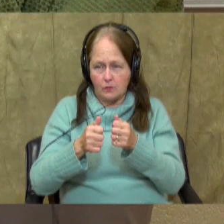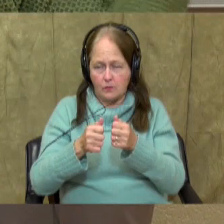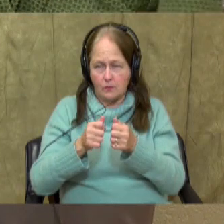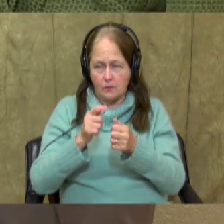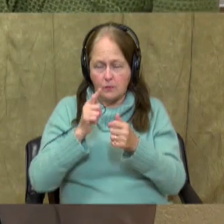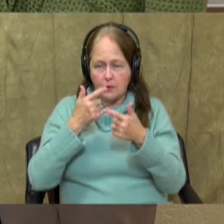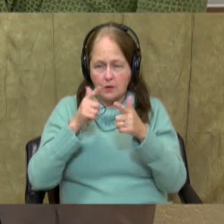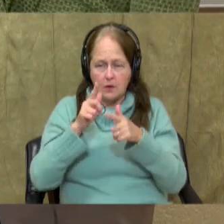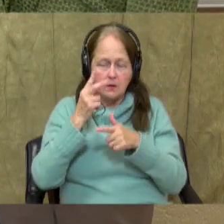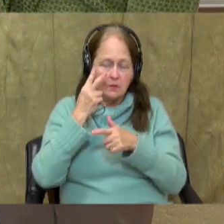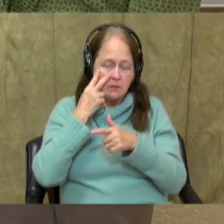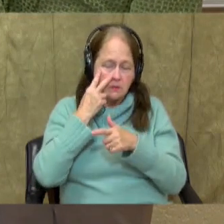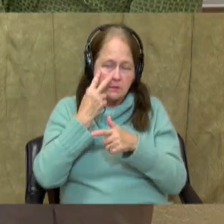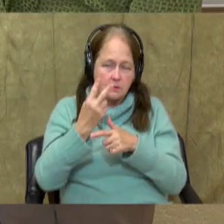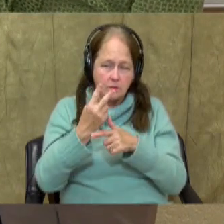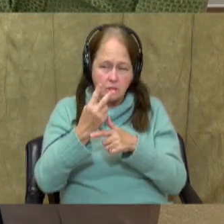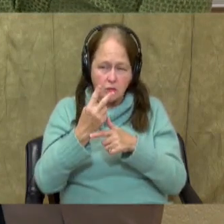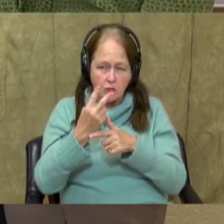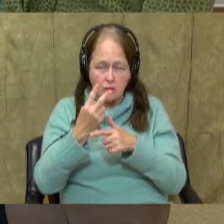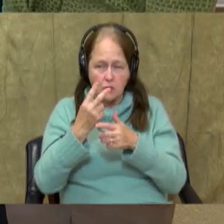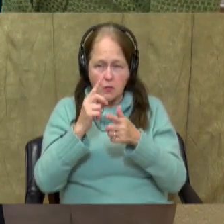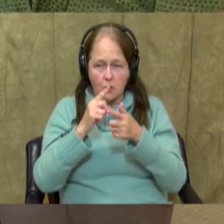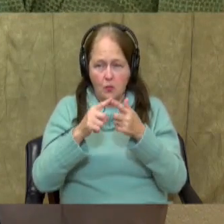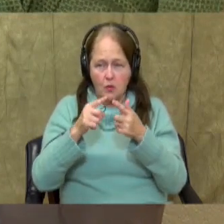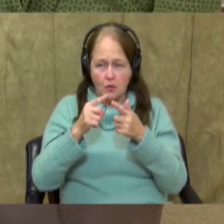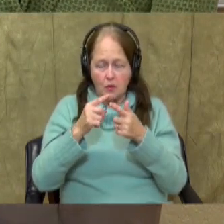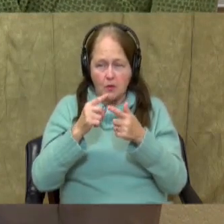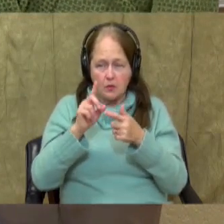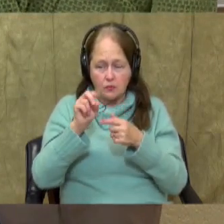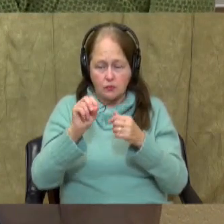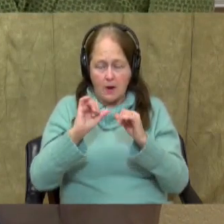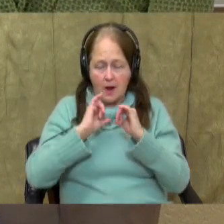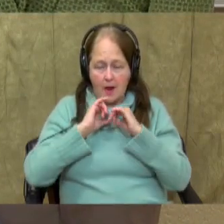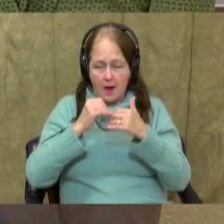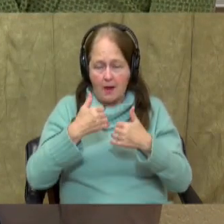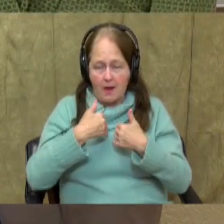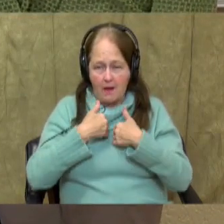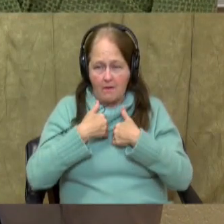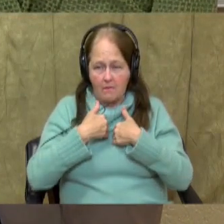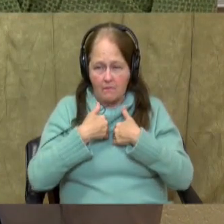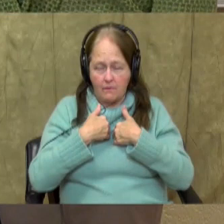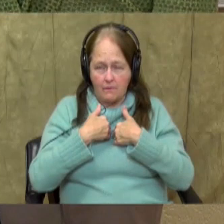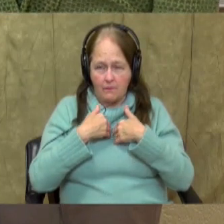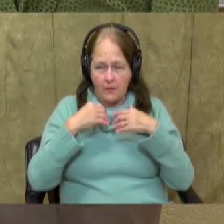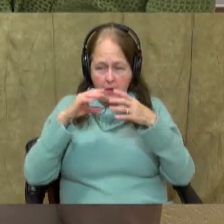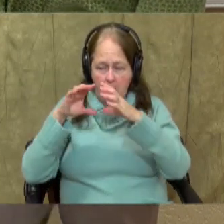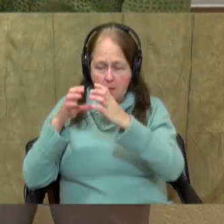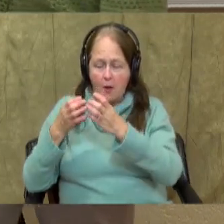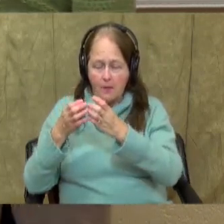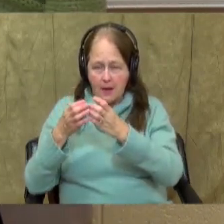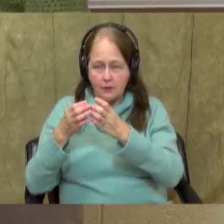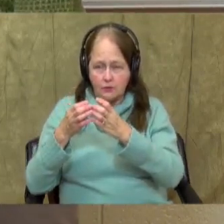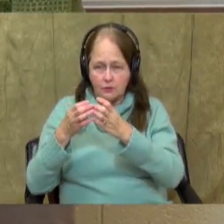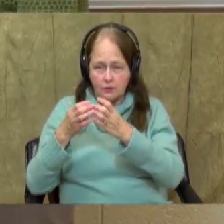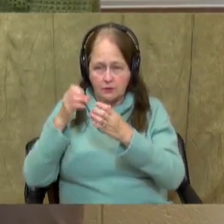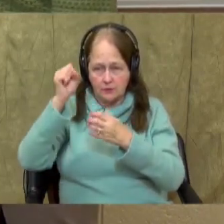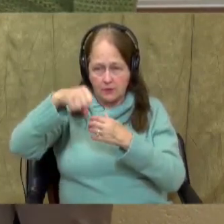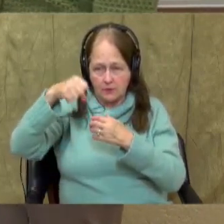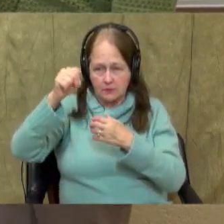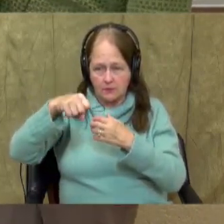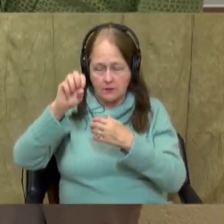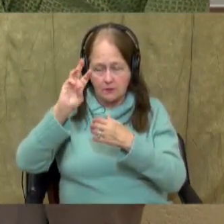Well, let's look at the 2 criteria. Do I have a population I'm speaking to?